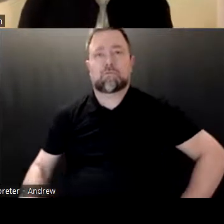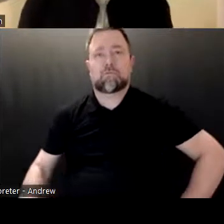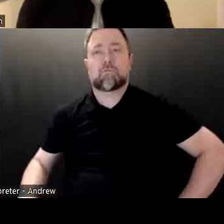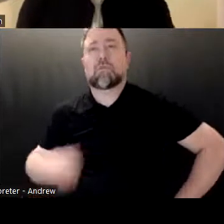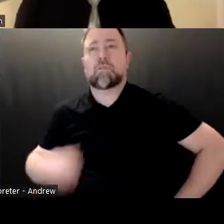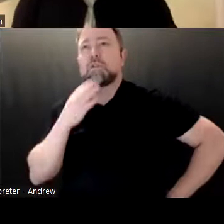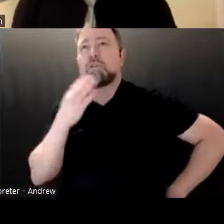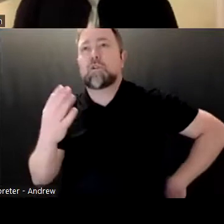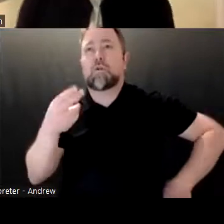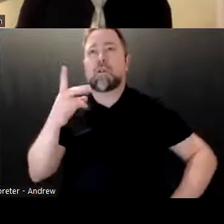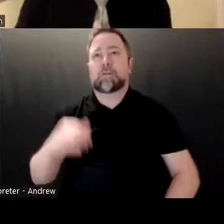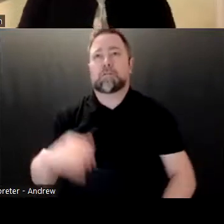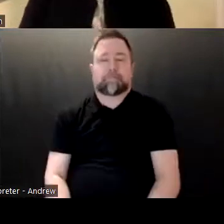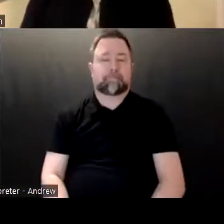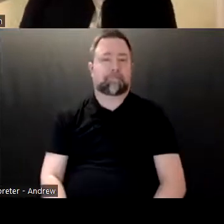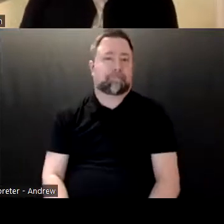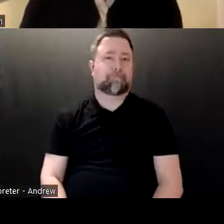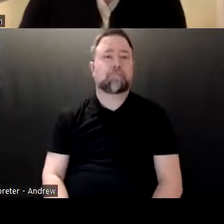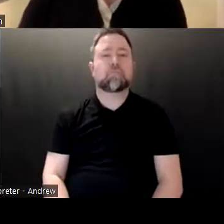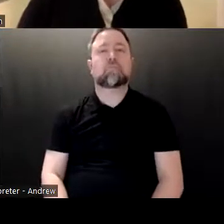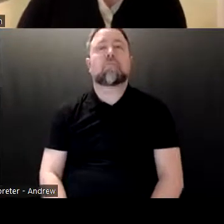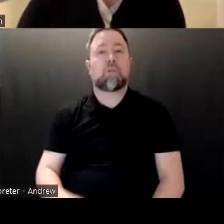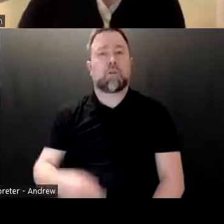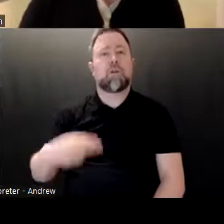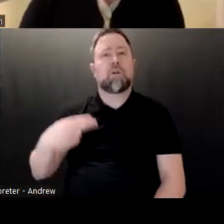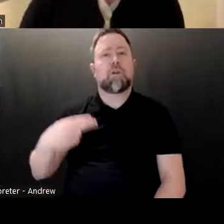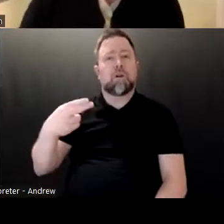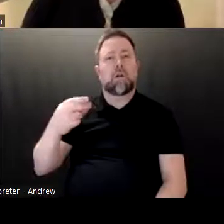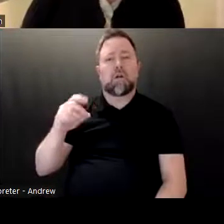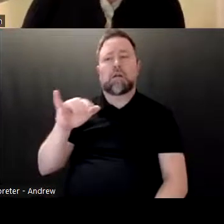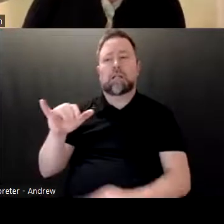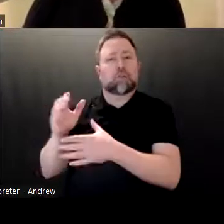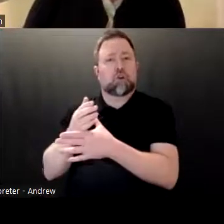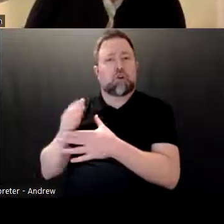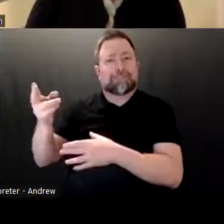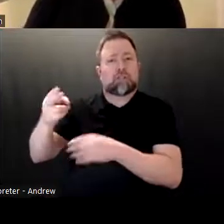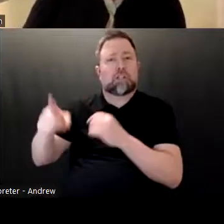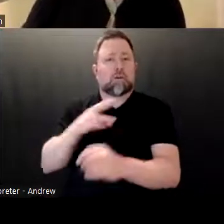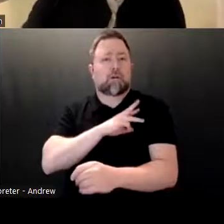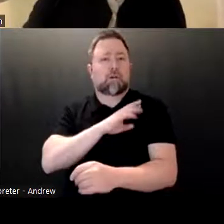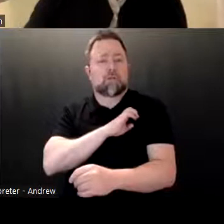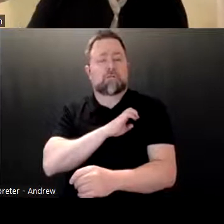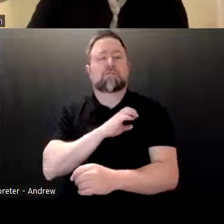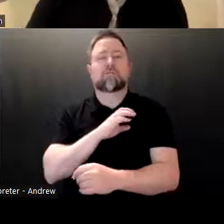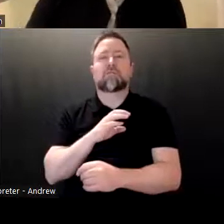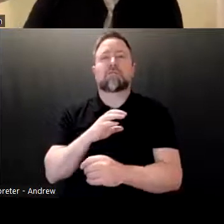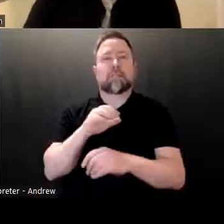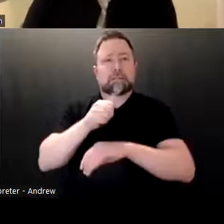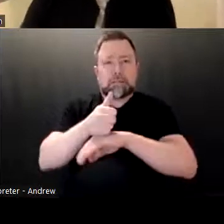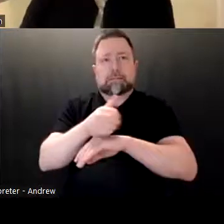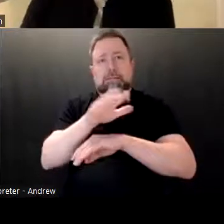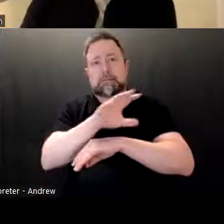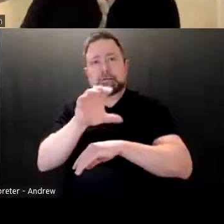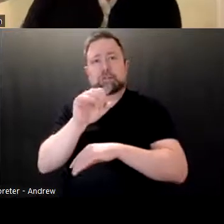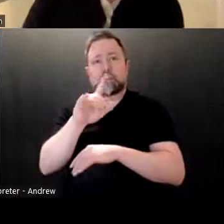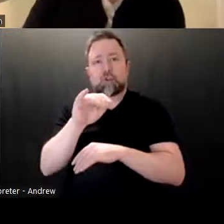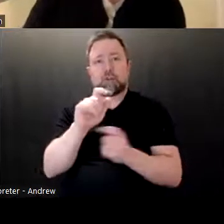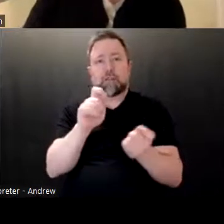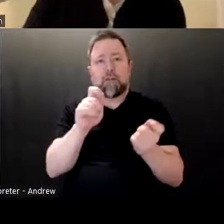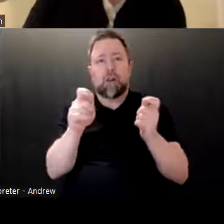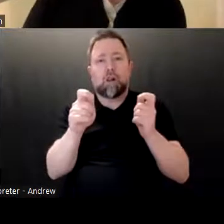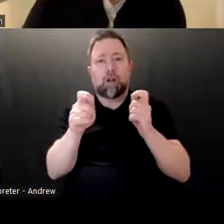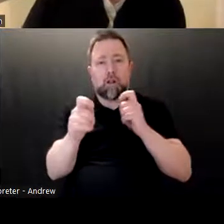music stand in conversation, the one that Esherick had made. And with that, I will pass it